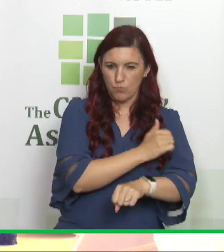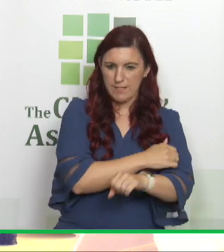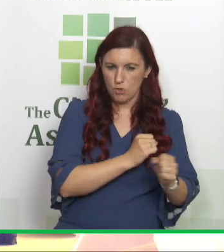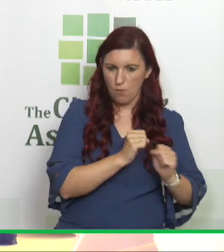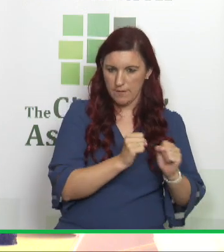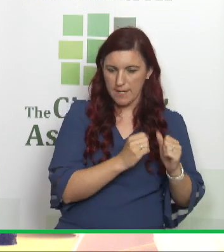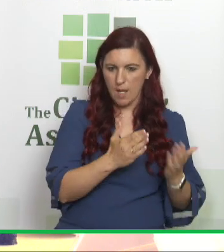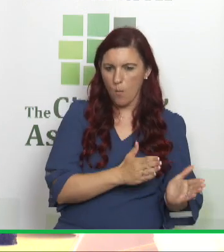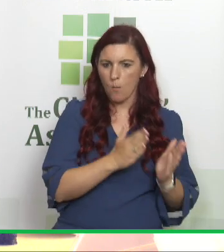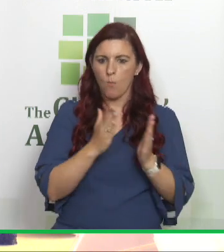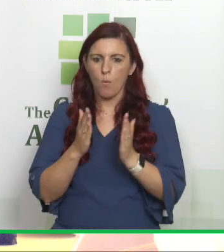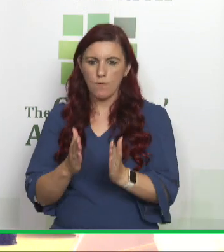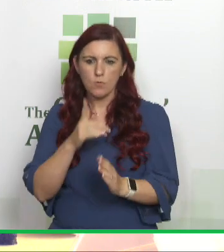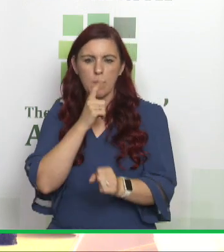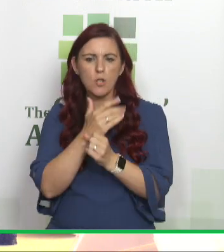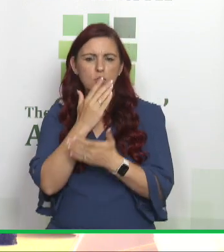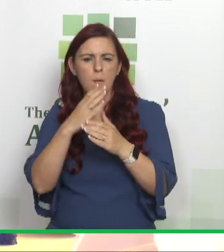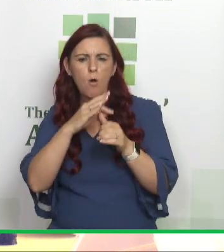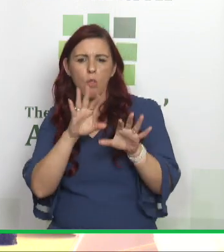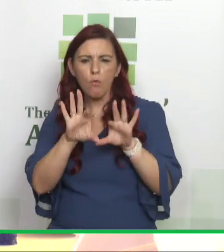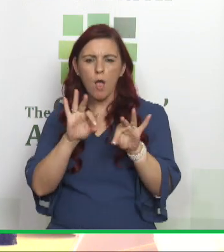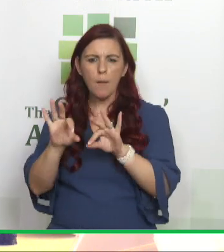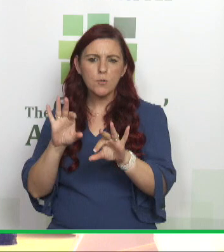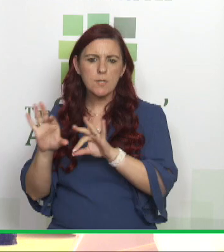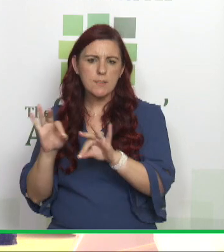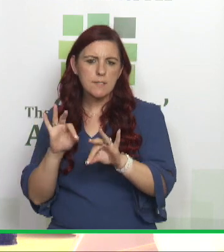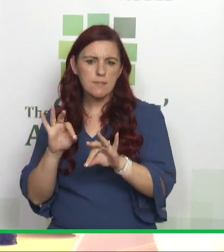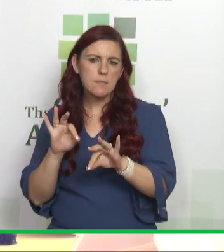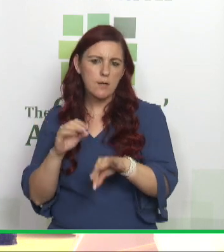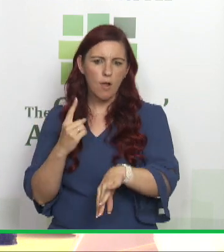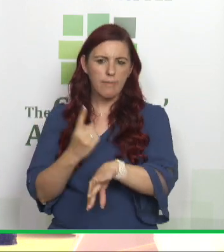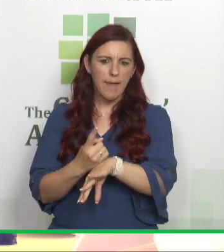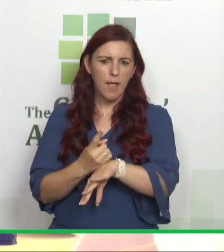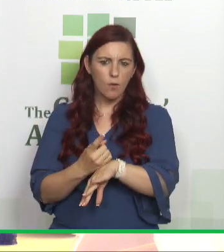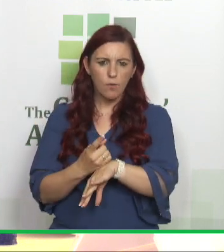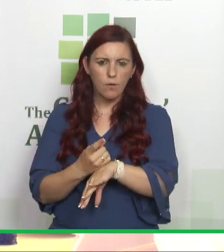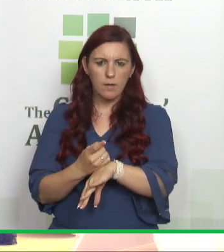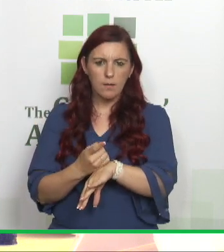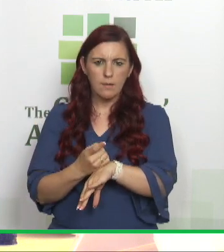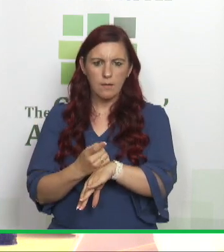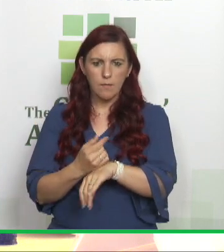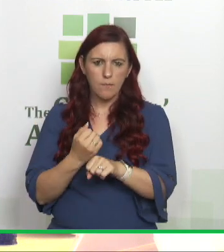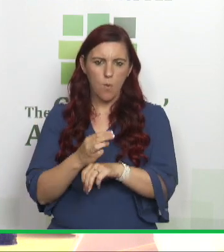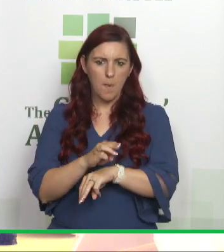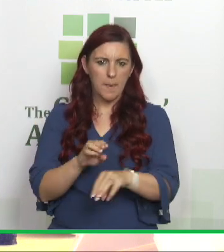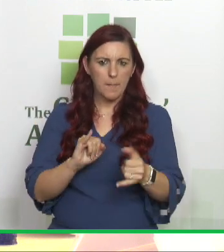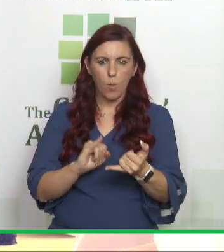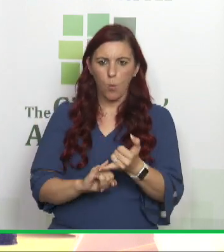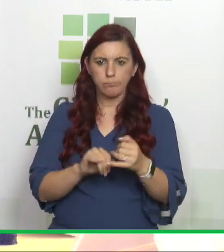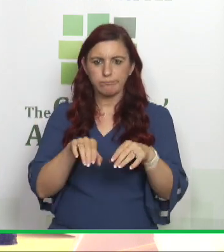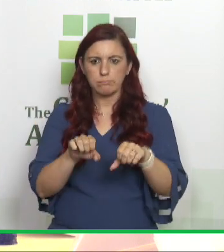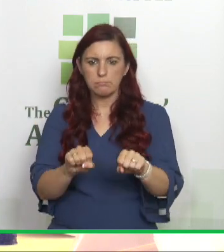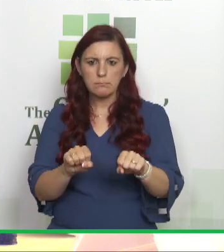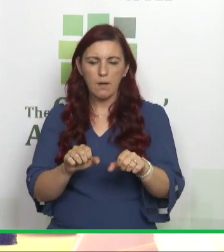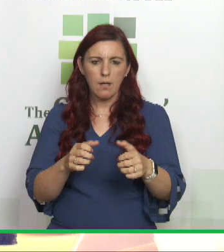at some of the alternative pathways that are in existence and are available versus coercive sanctions. So